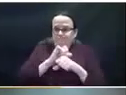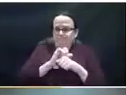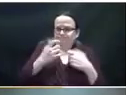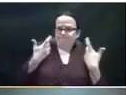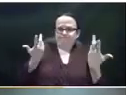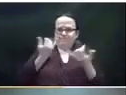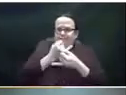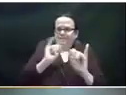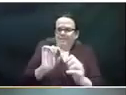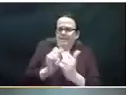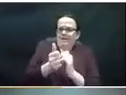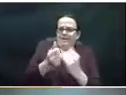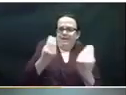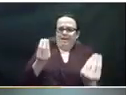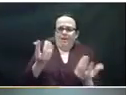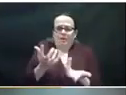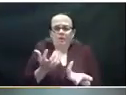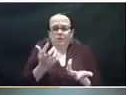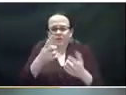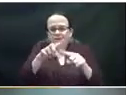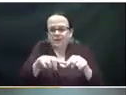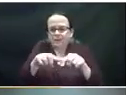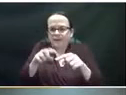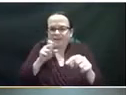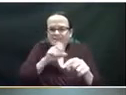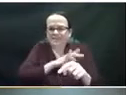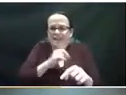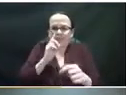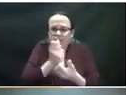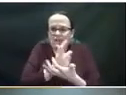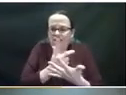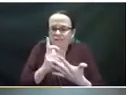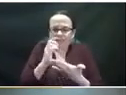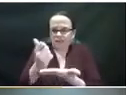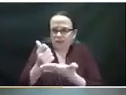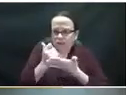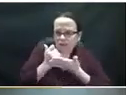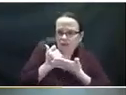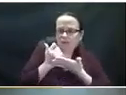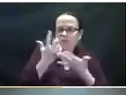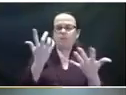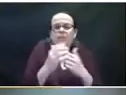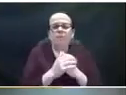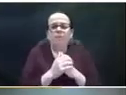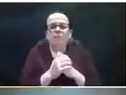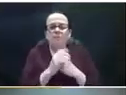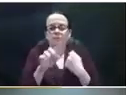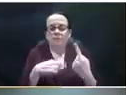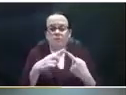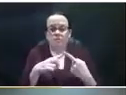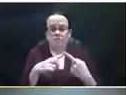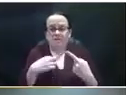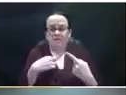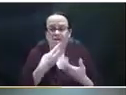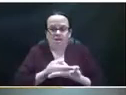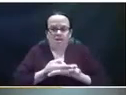independence. You are totally dependent upon your staff for everything. And when I'm lying in bed at